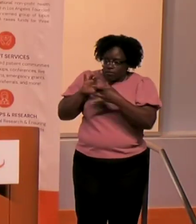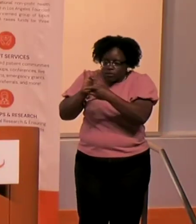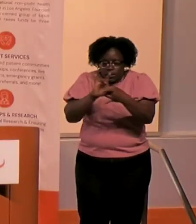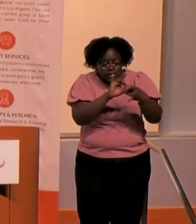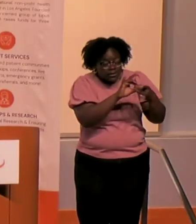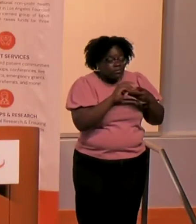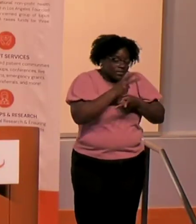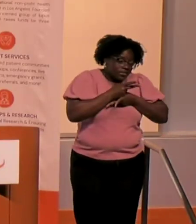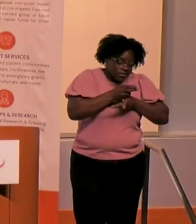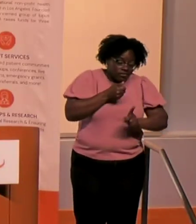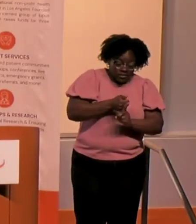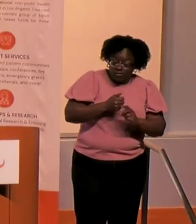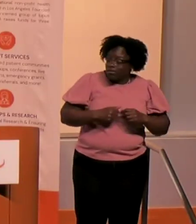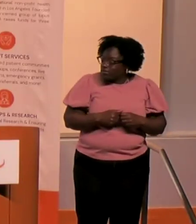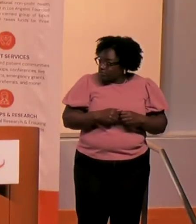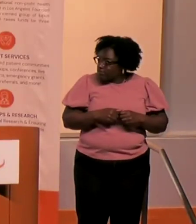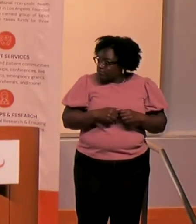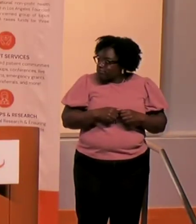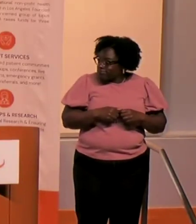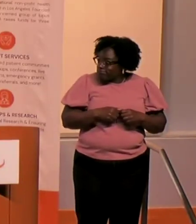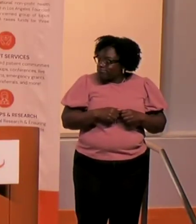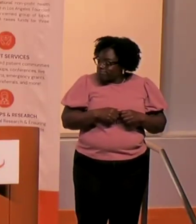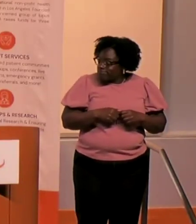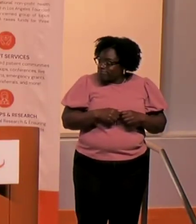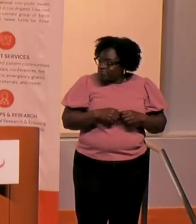care of ourselves. So, yeah.